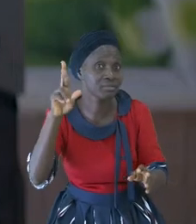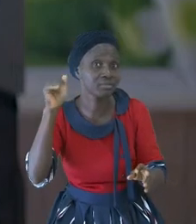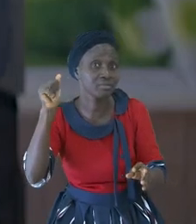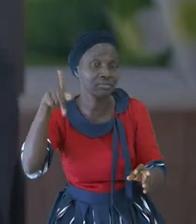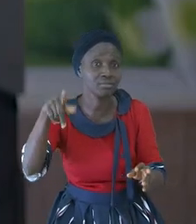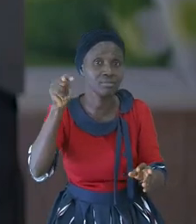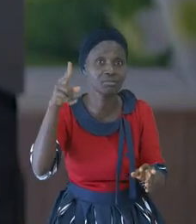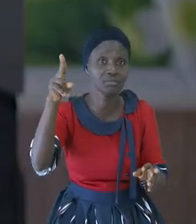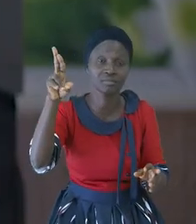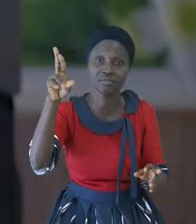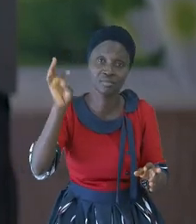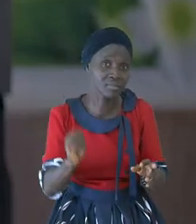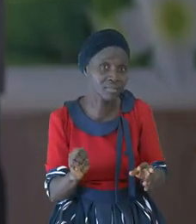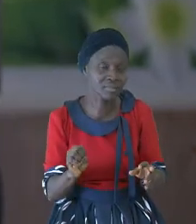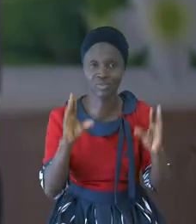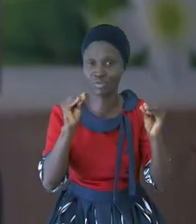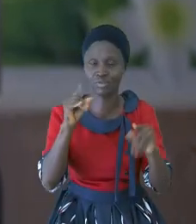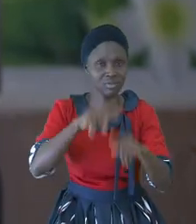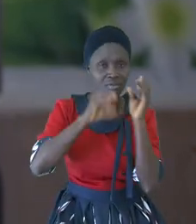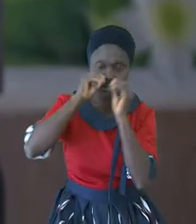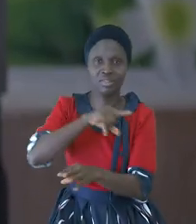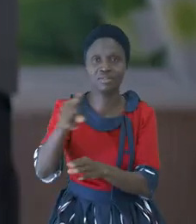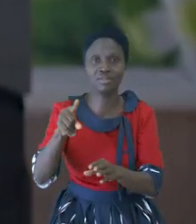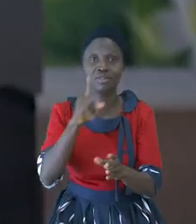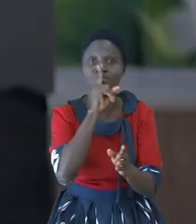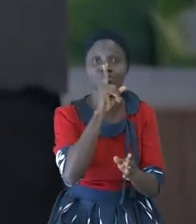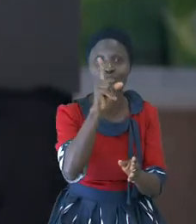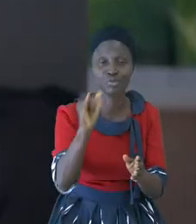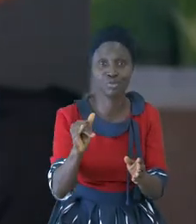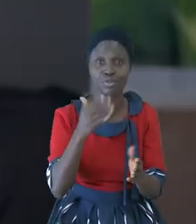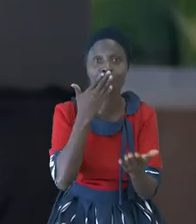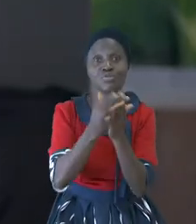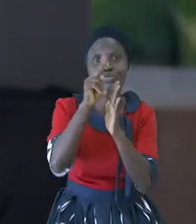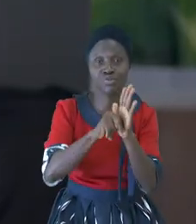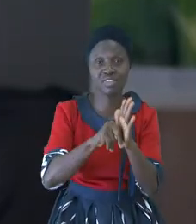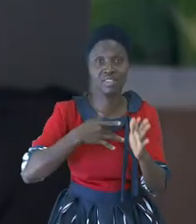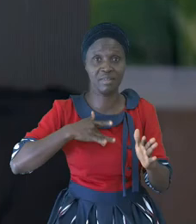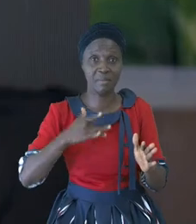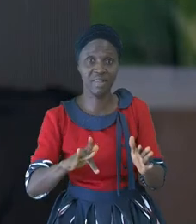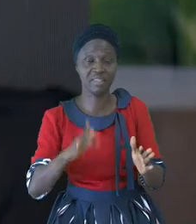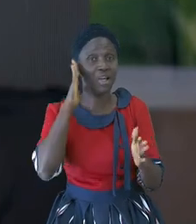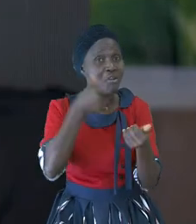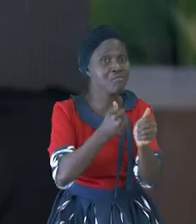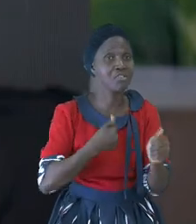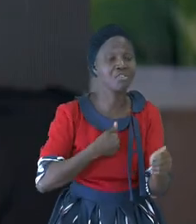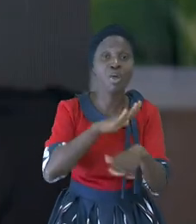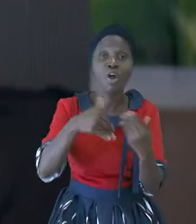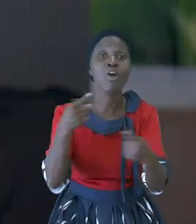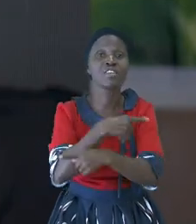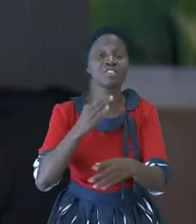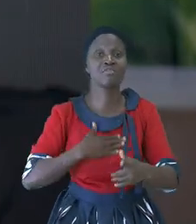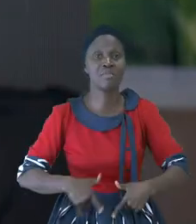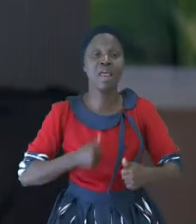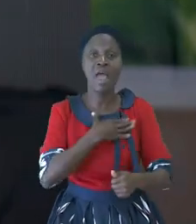follow me all the days of my life, and I will dwell in the house of the